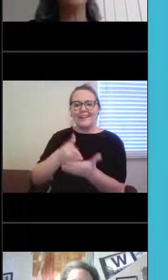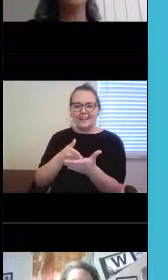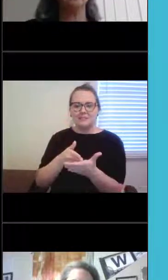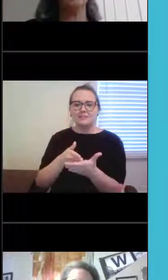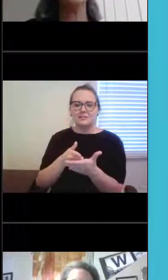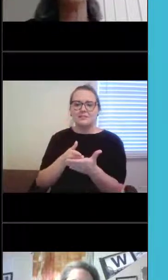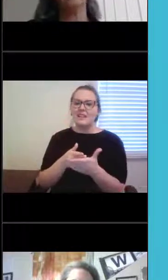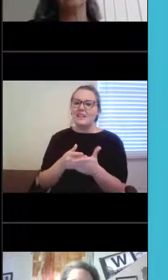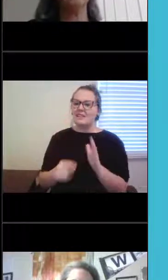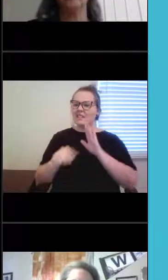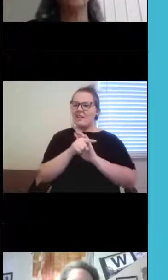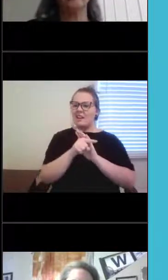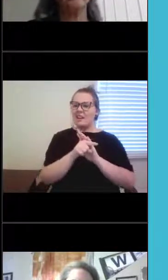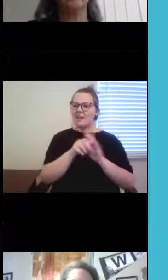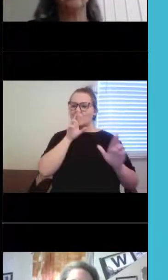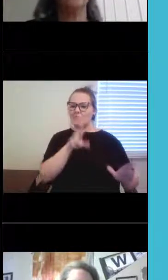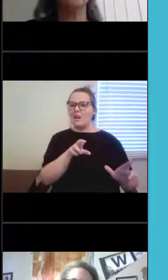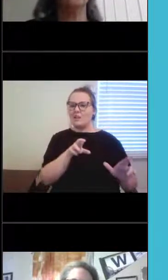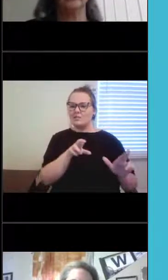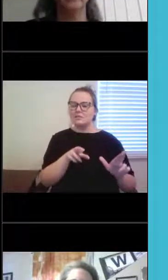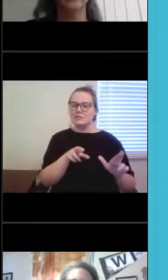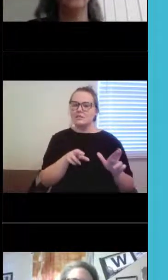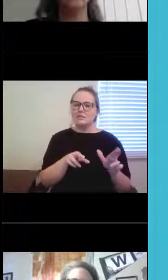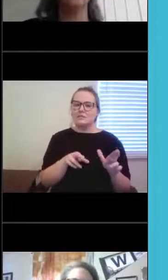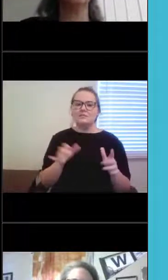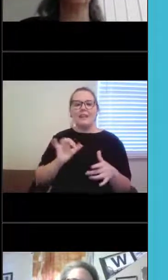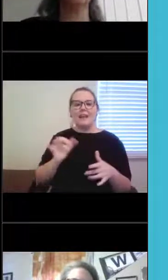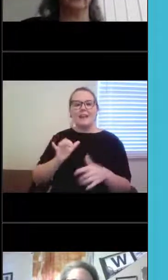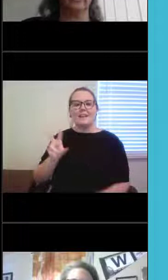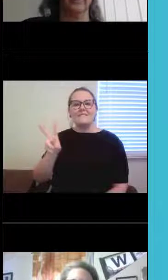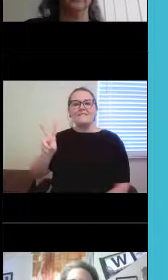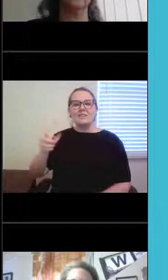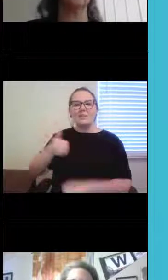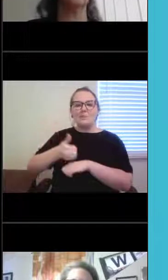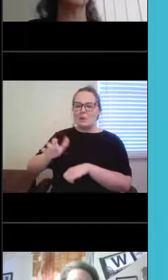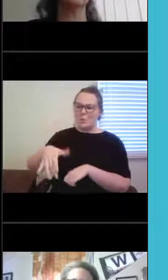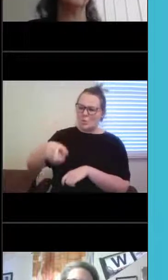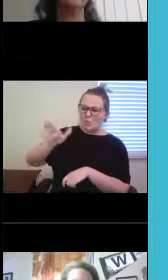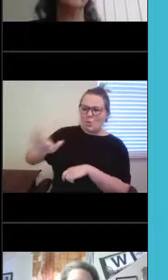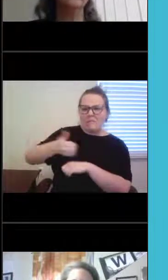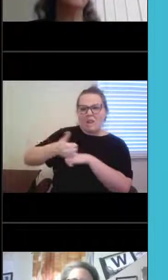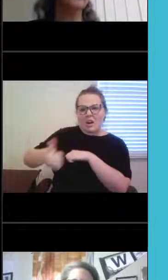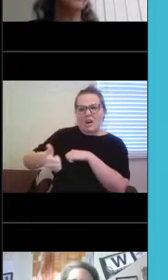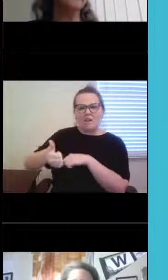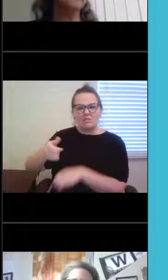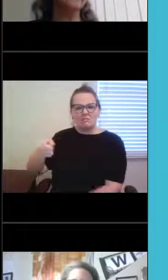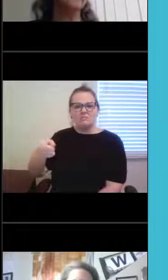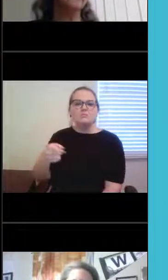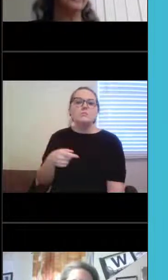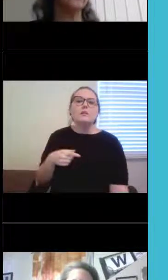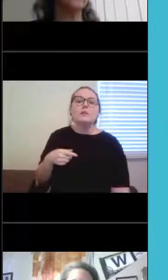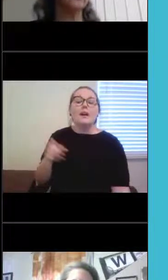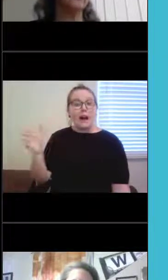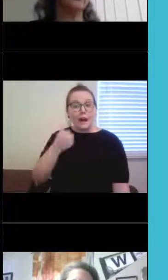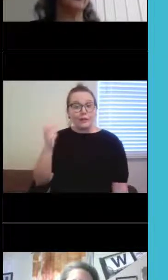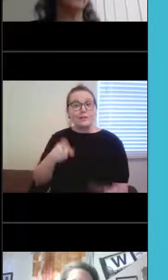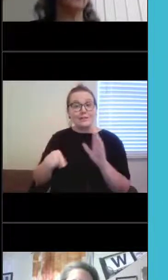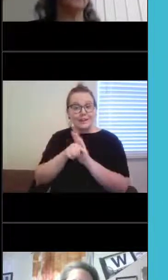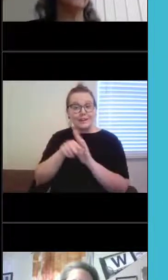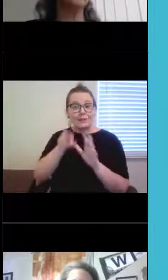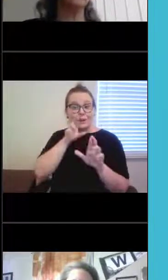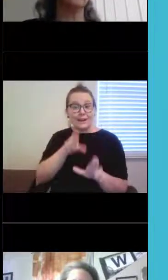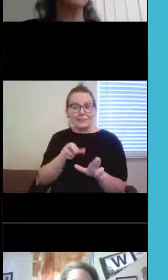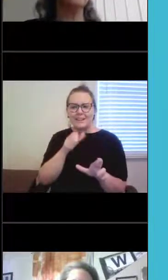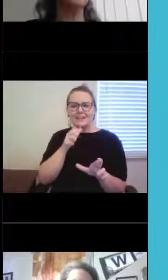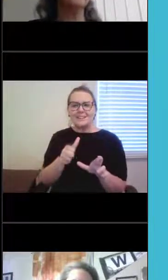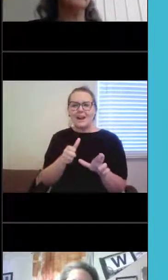active negative responses, most classically victim blame, this is your fault kind of responses. There are other negative reactions, though, that aren't